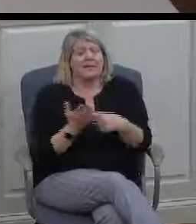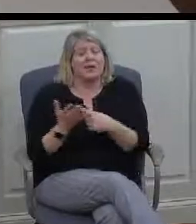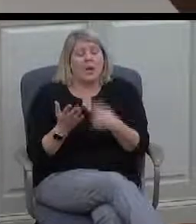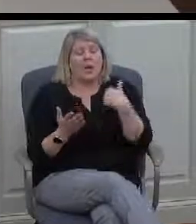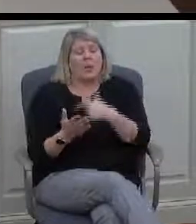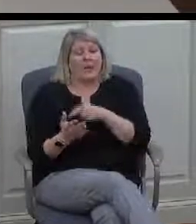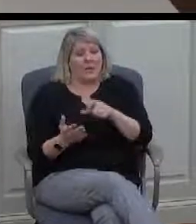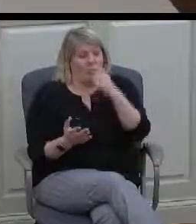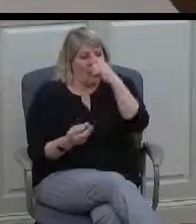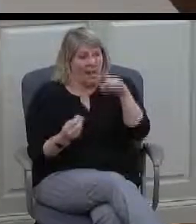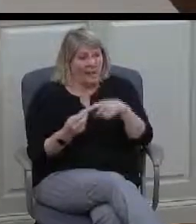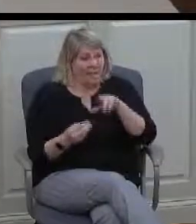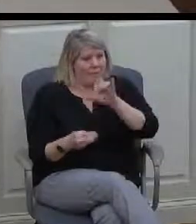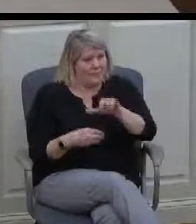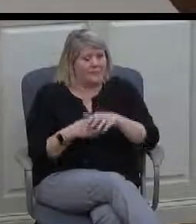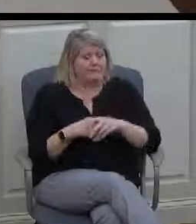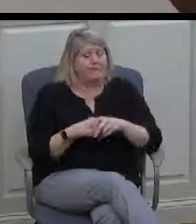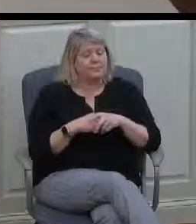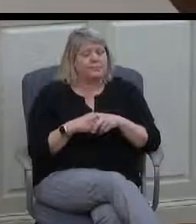think that